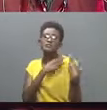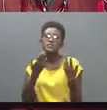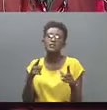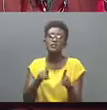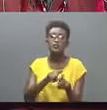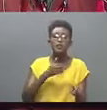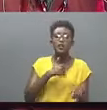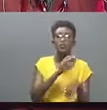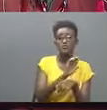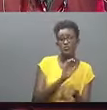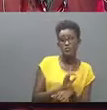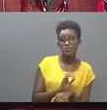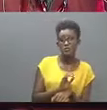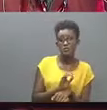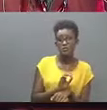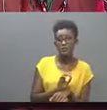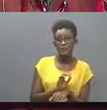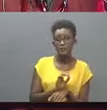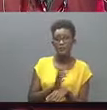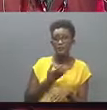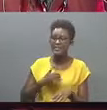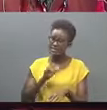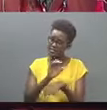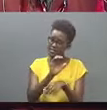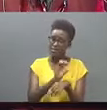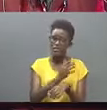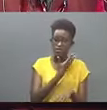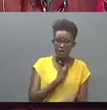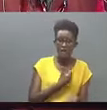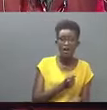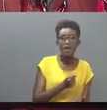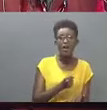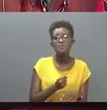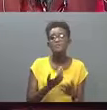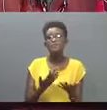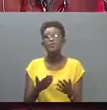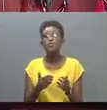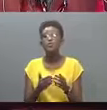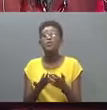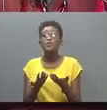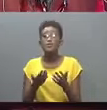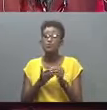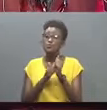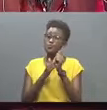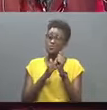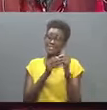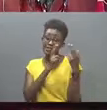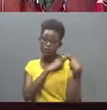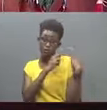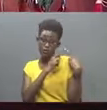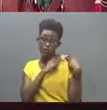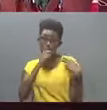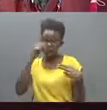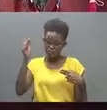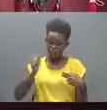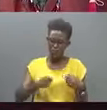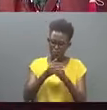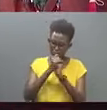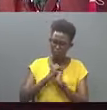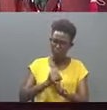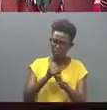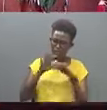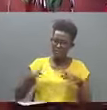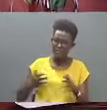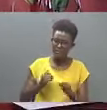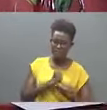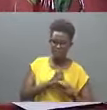We have a spiritual authority that can fight the powers of darkness